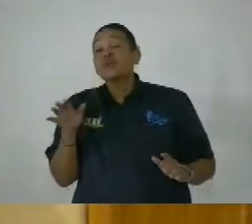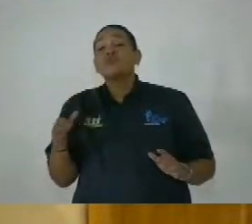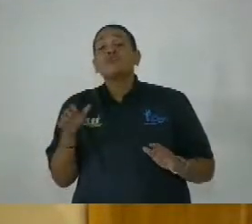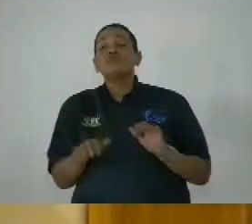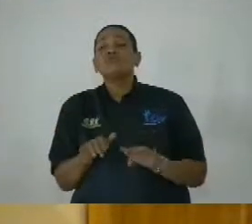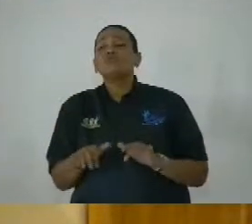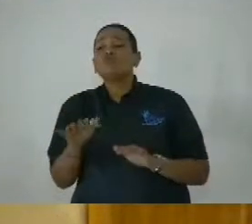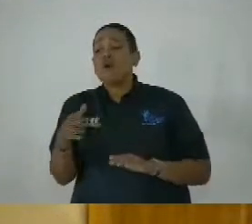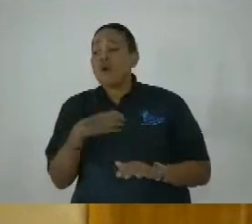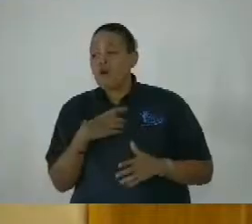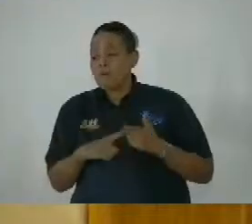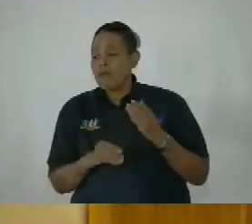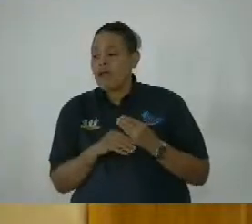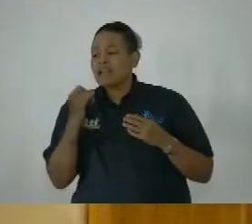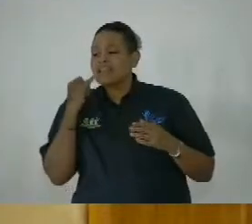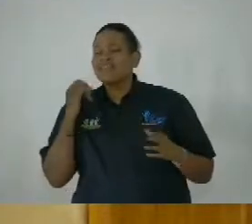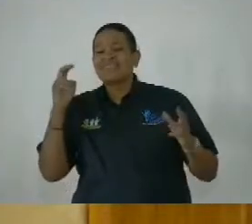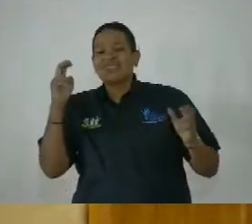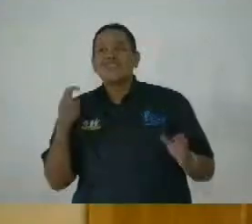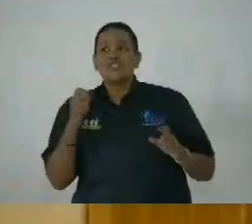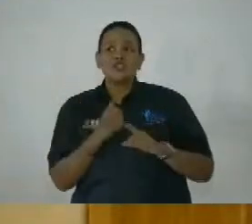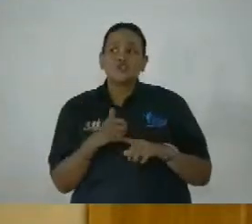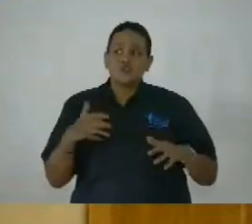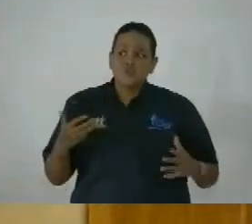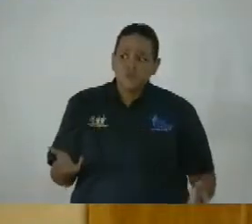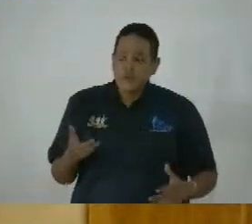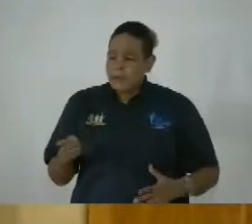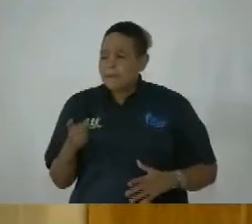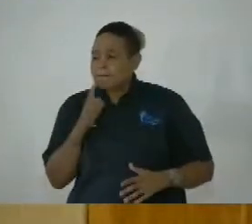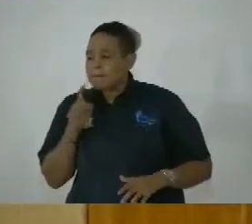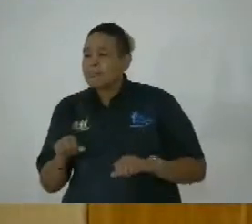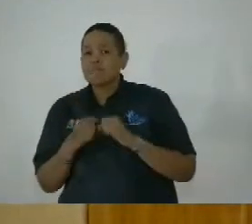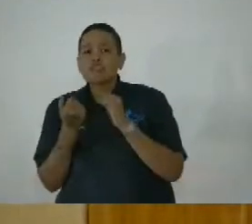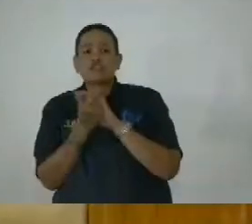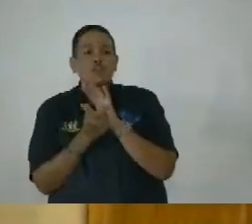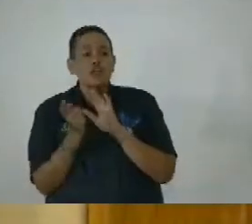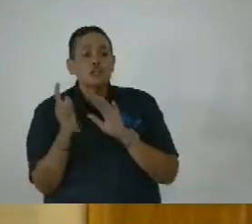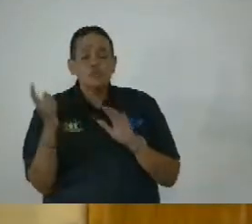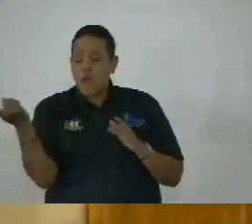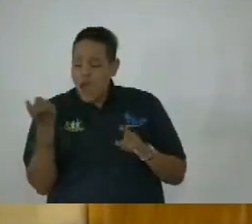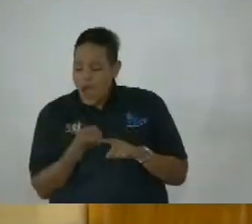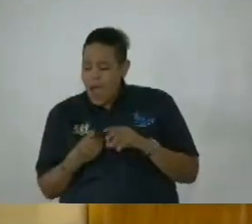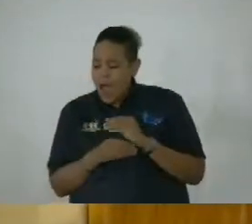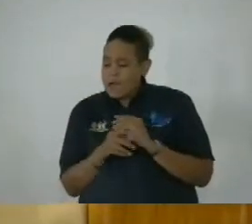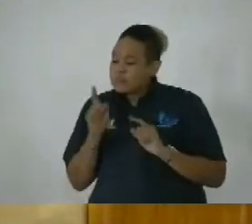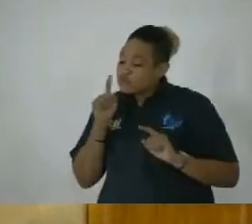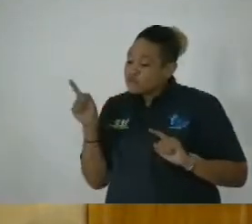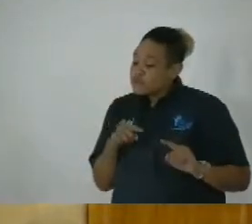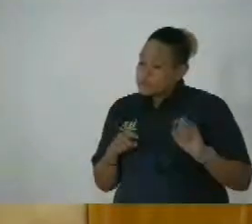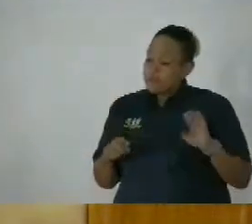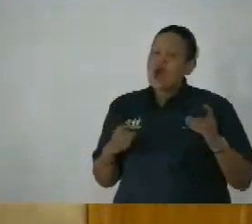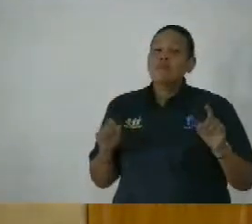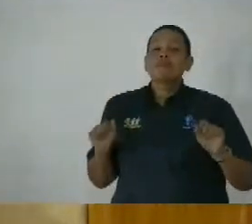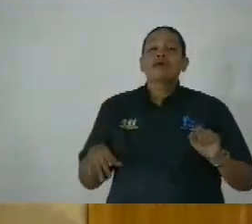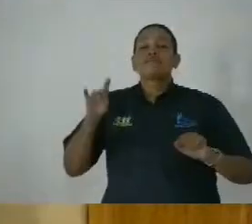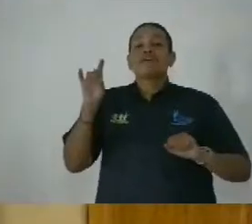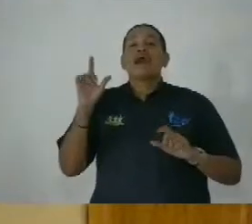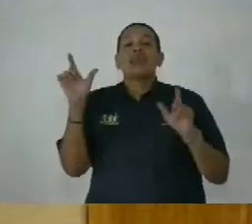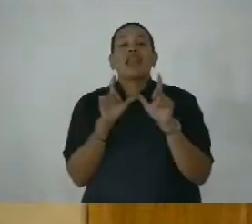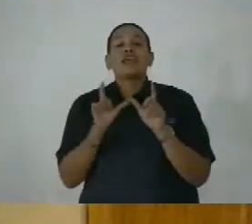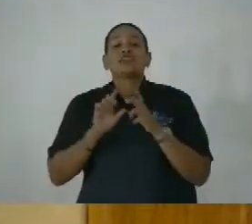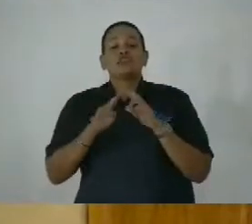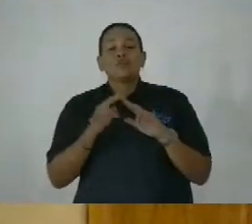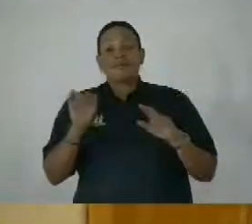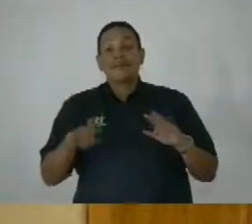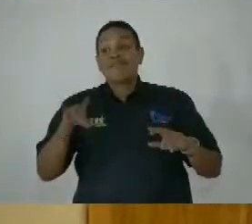complaint, but if there's an issue of breach of the law somewhere and someone is reported, they can find a license number, they can